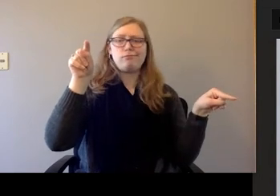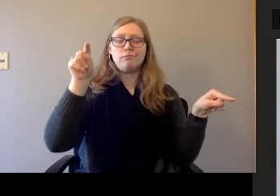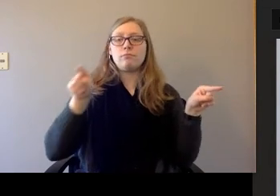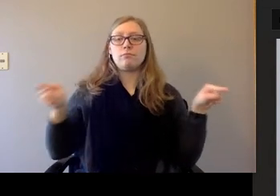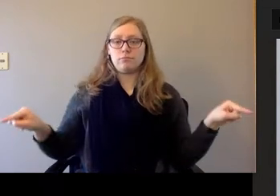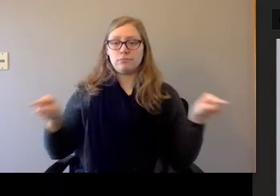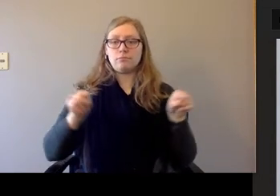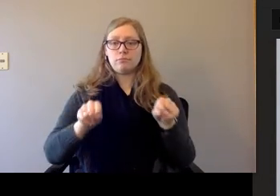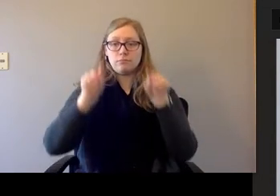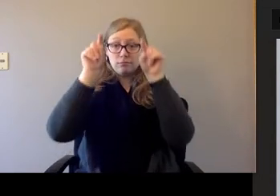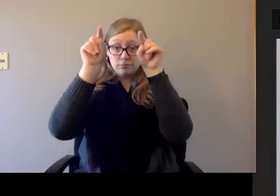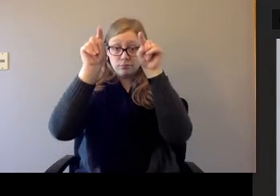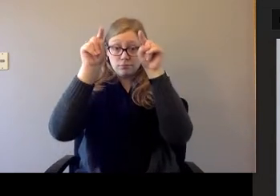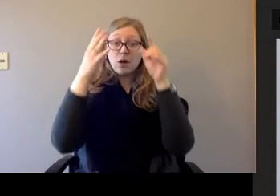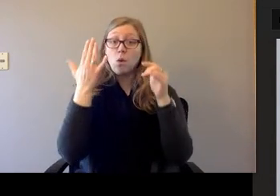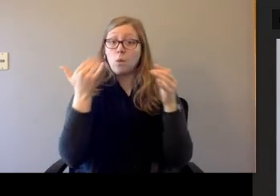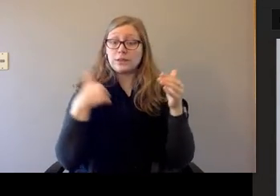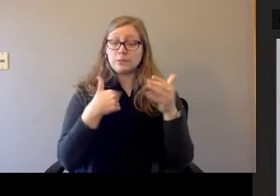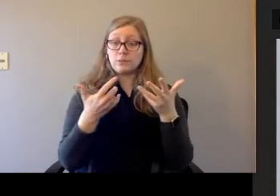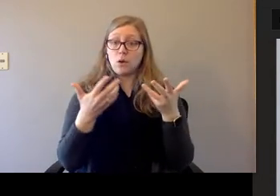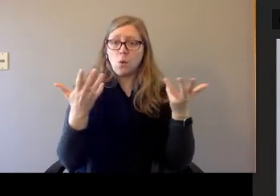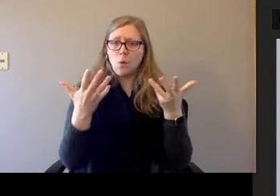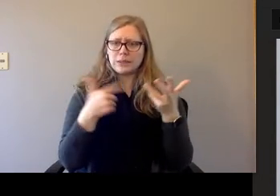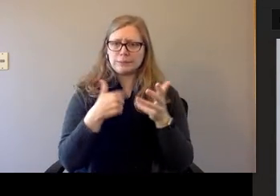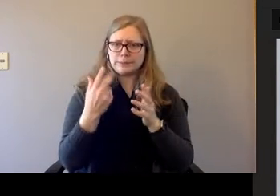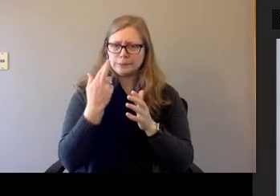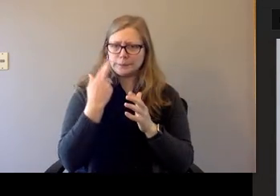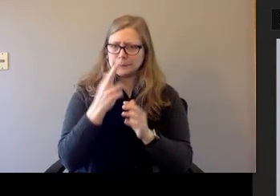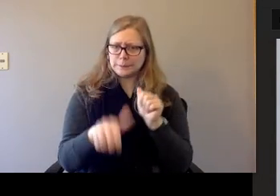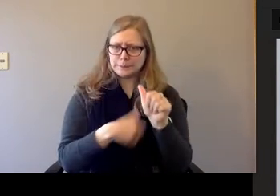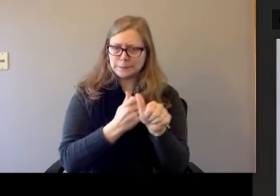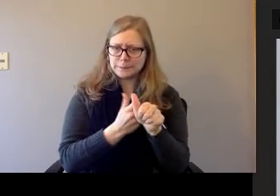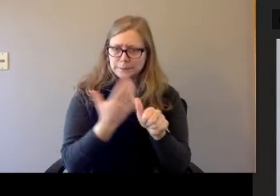And what's my reason? Because